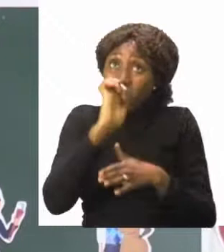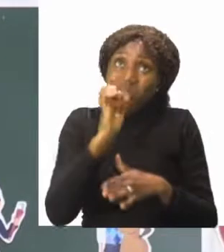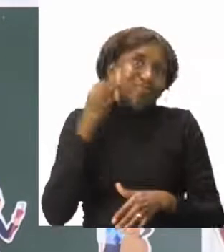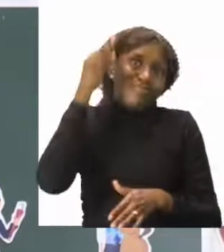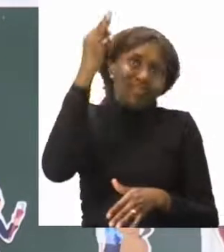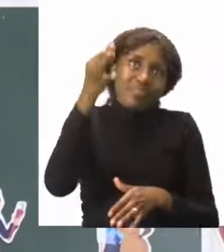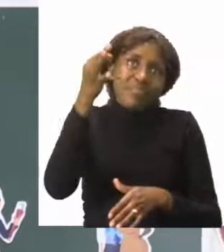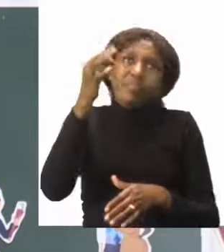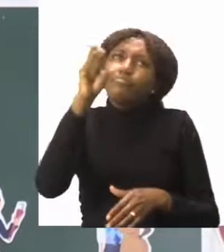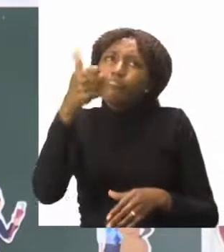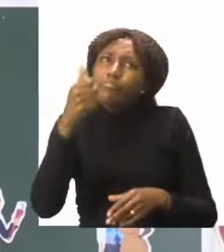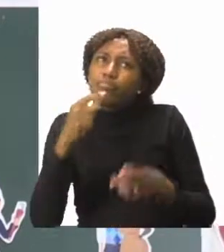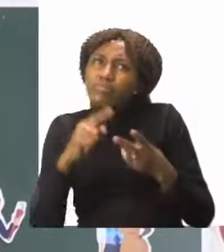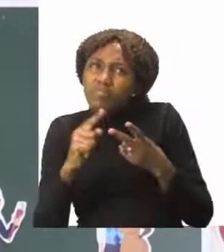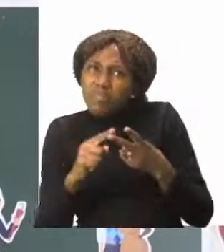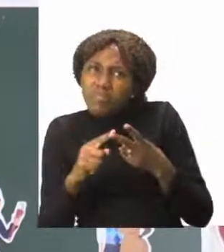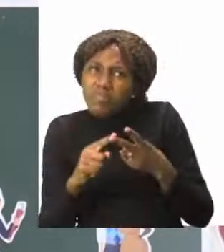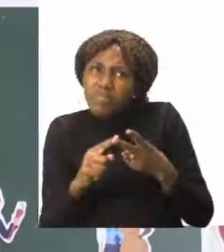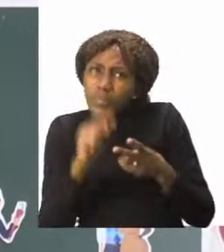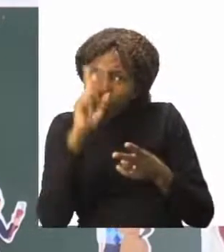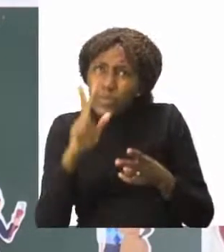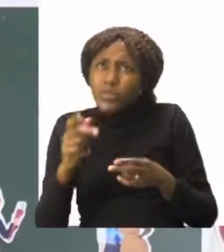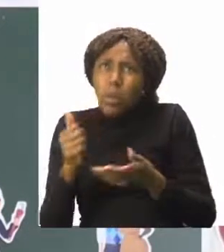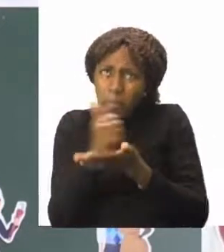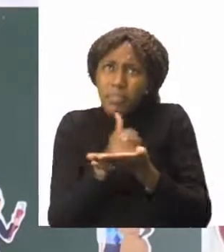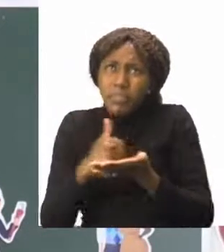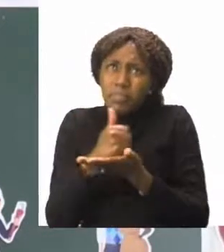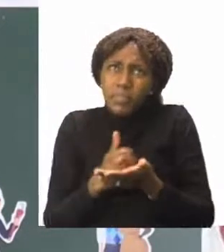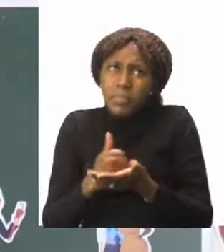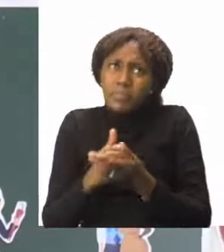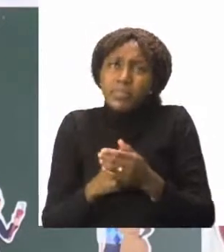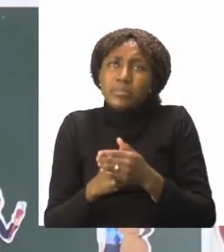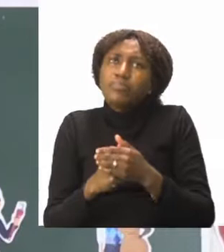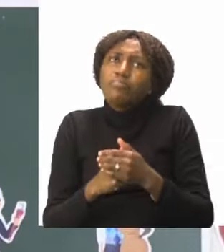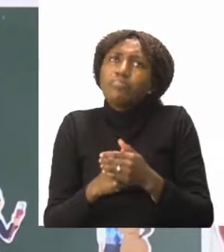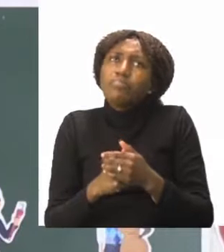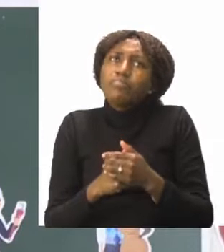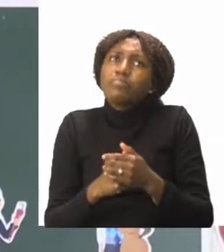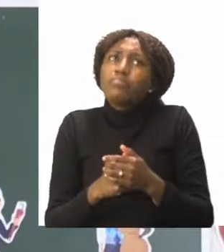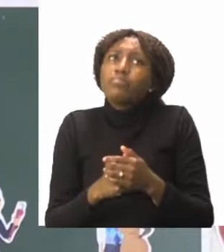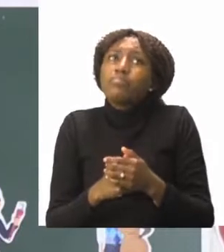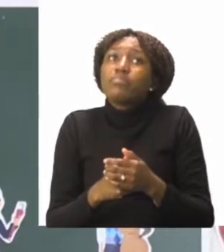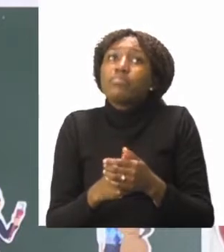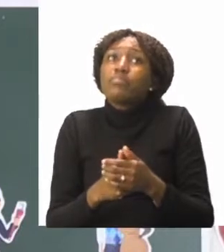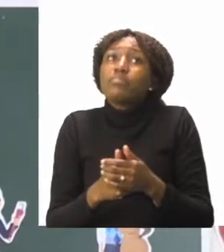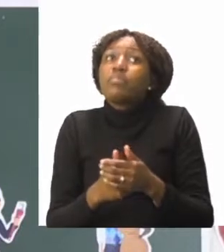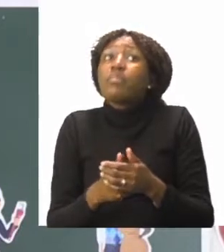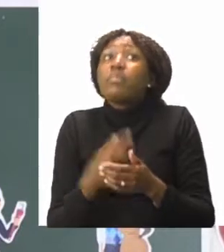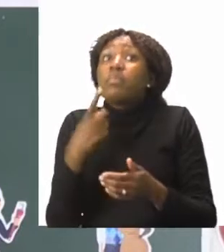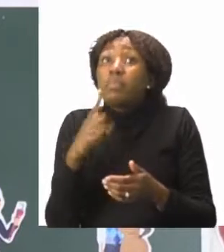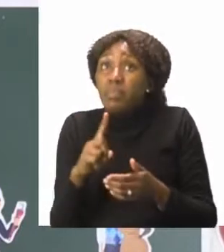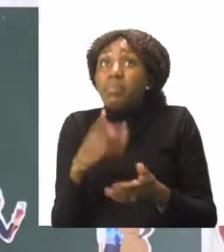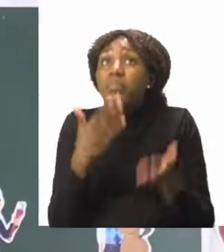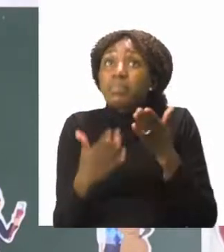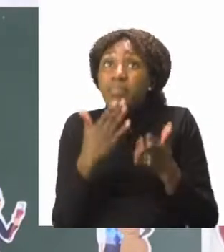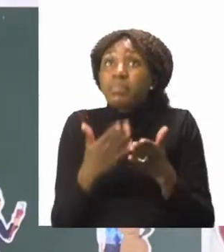next one that we can see is someone who is cleaning. Now, the person who is cleaning may not be a cleaner, but they may have